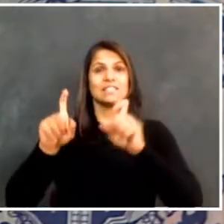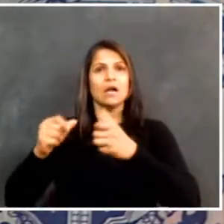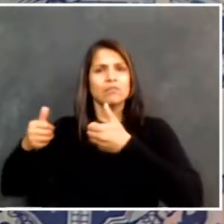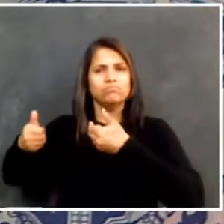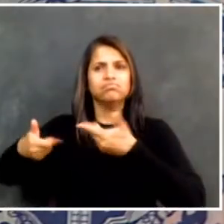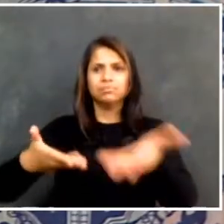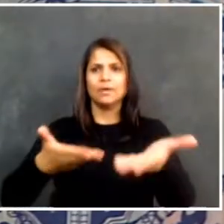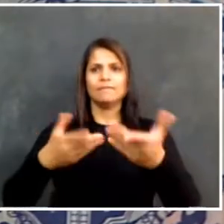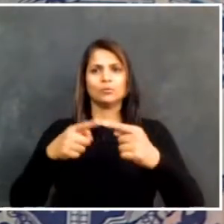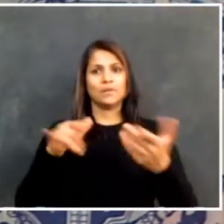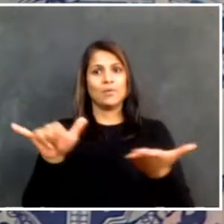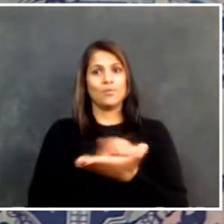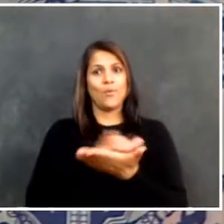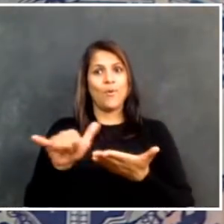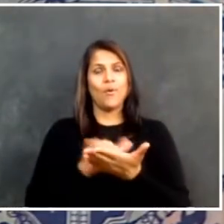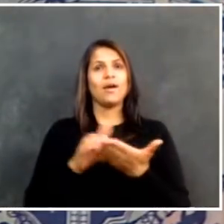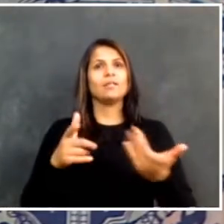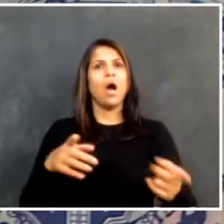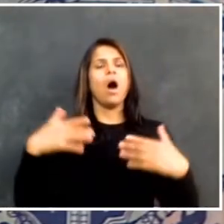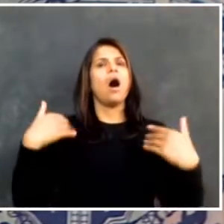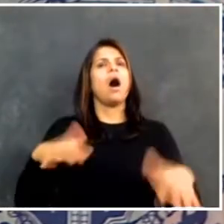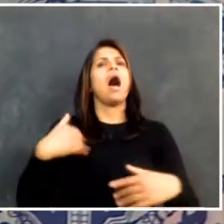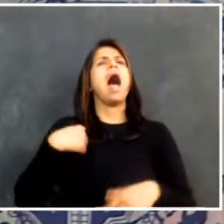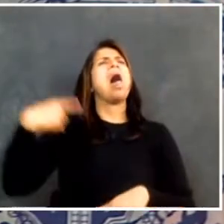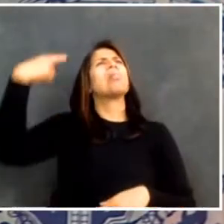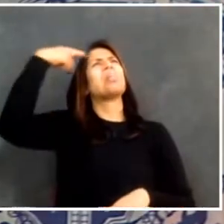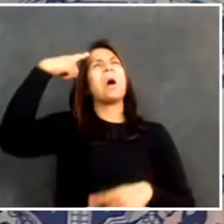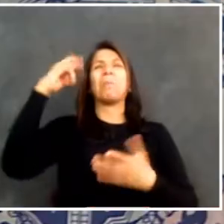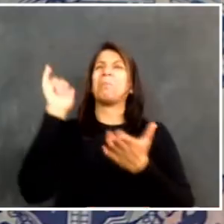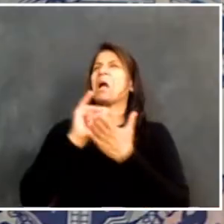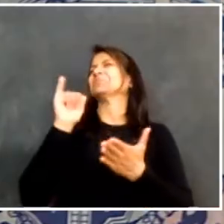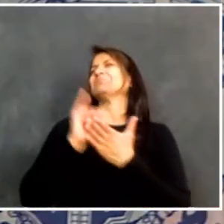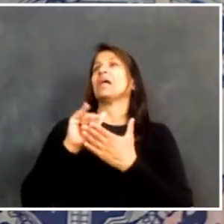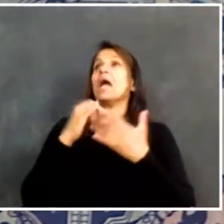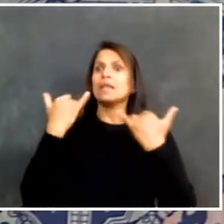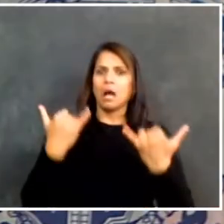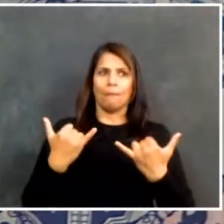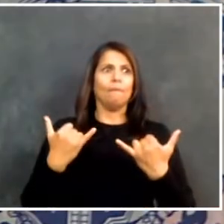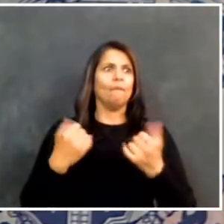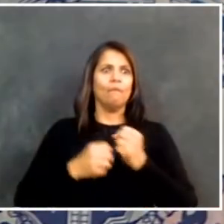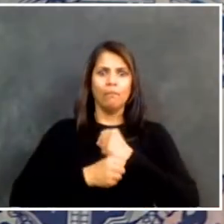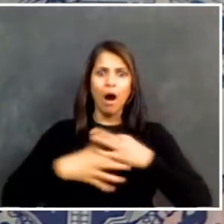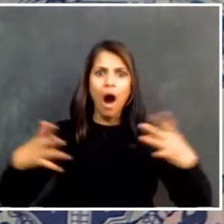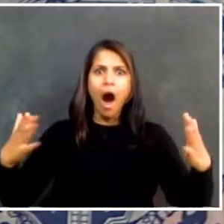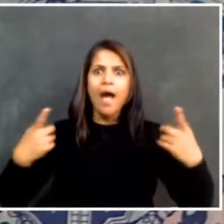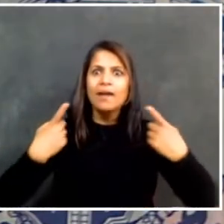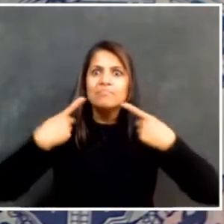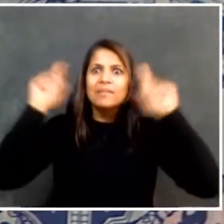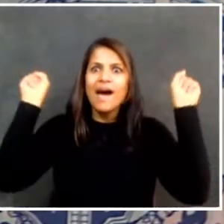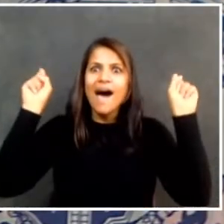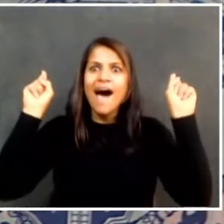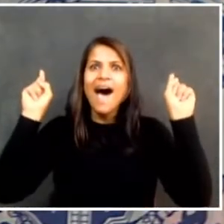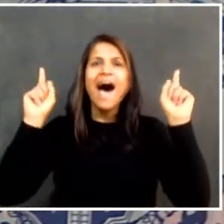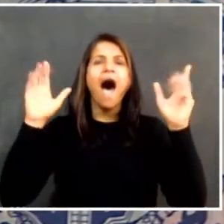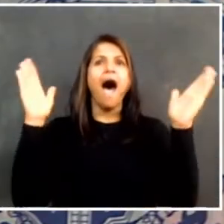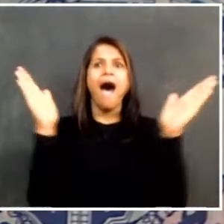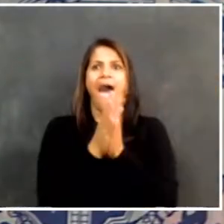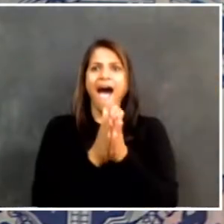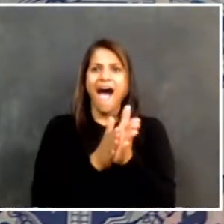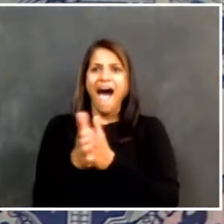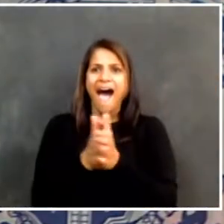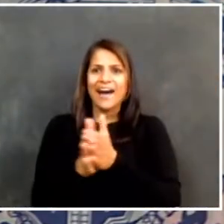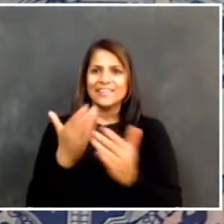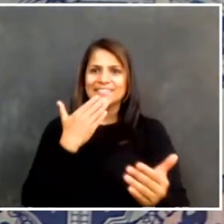was impossible, but doing it with that kind of that creativity, that entrepreneurship, that energy that New York City is